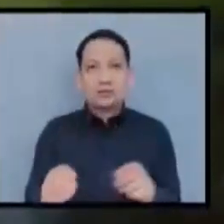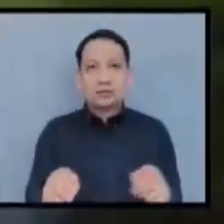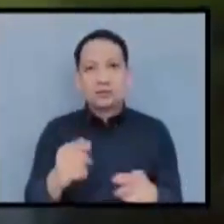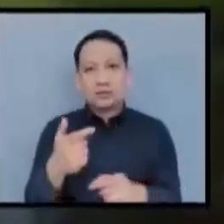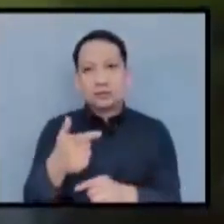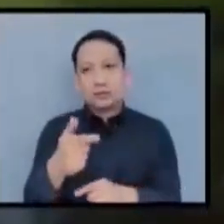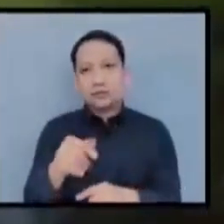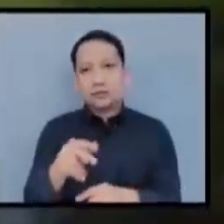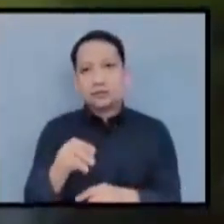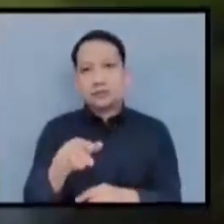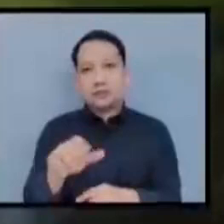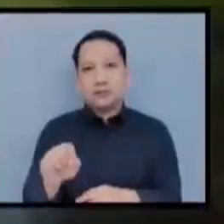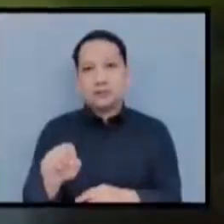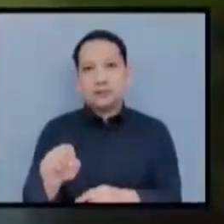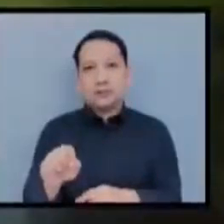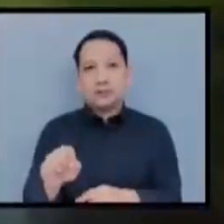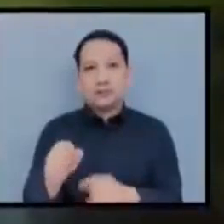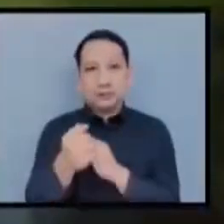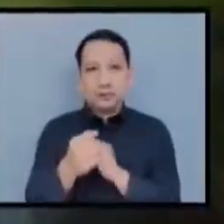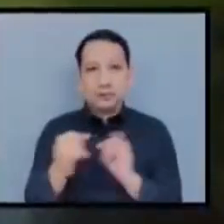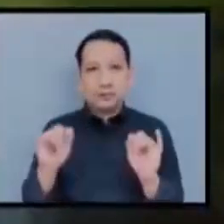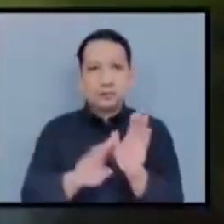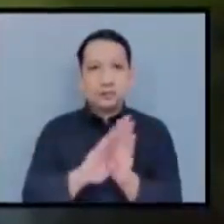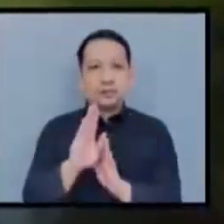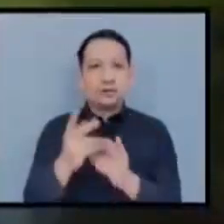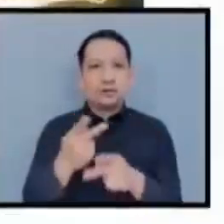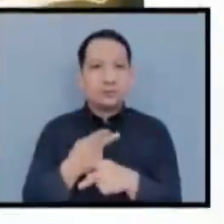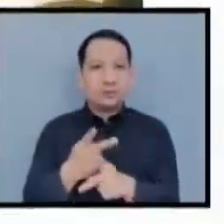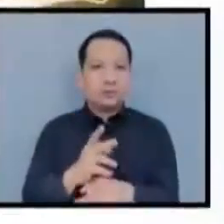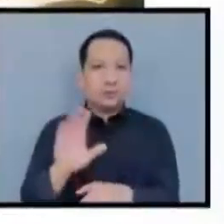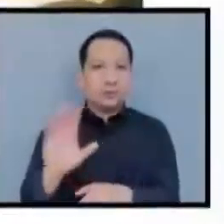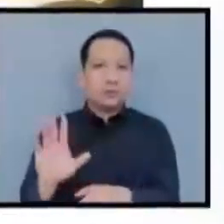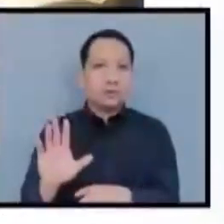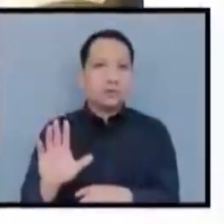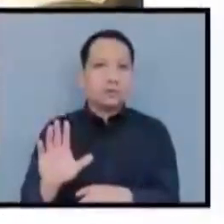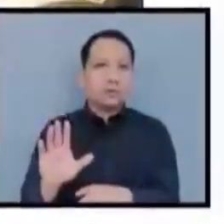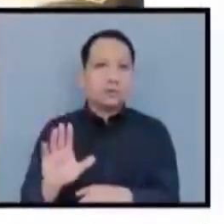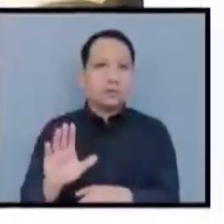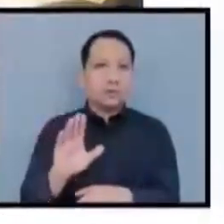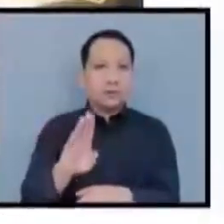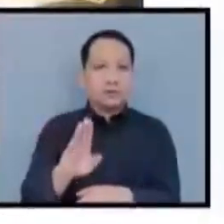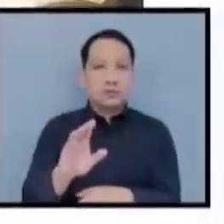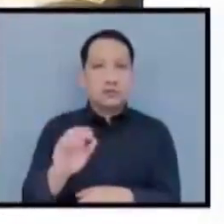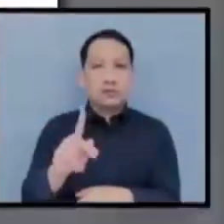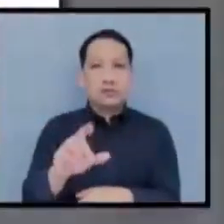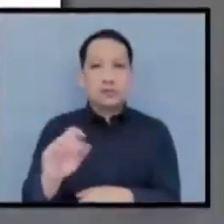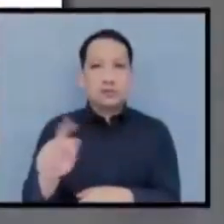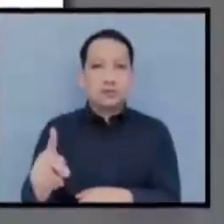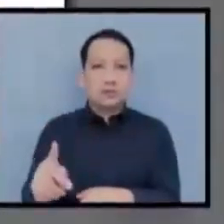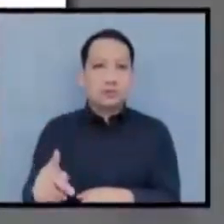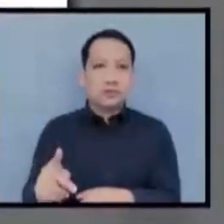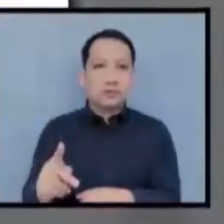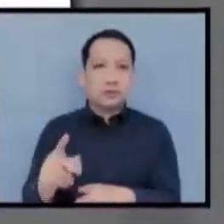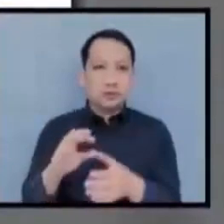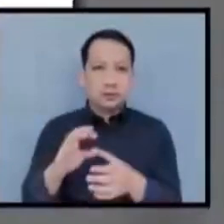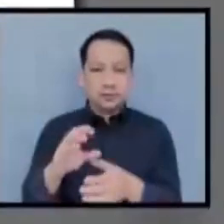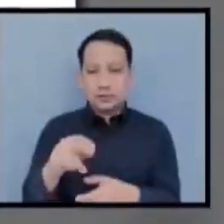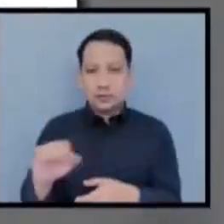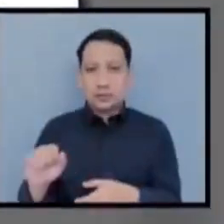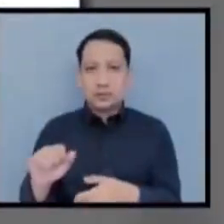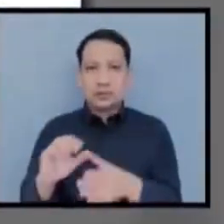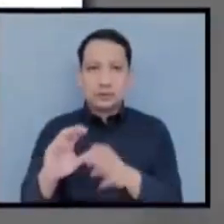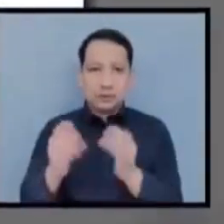ay independently developed at produced ng isang blockchain company na Superchain. Para sa